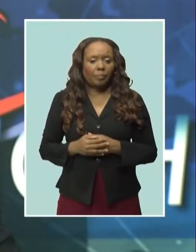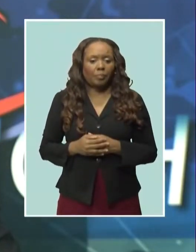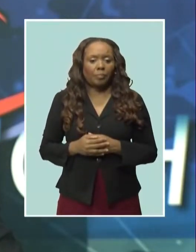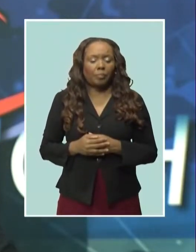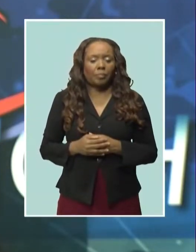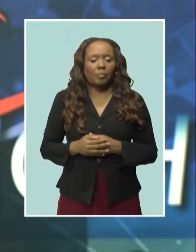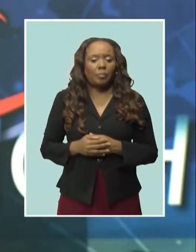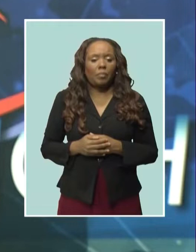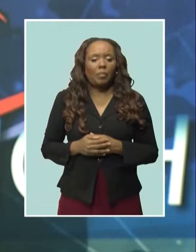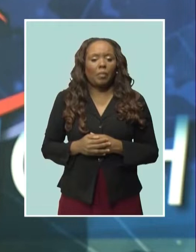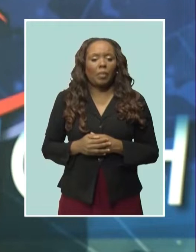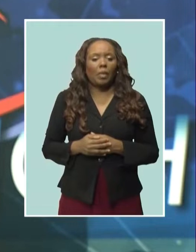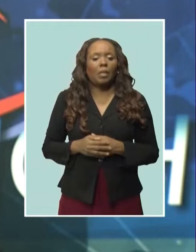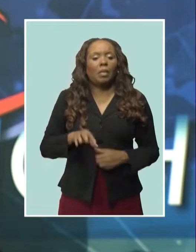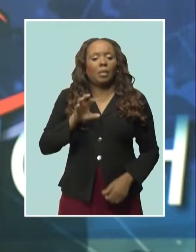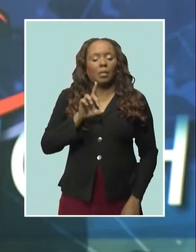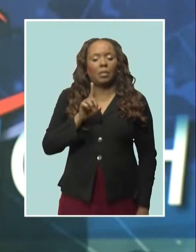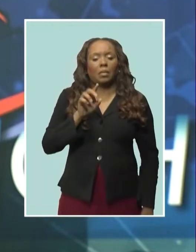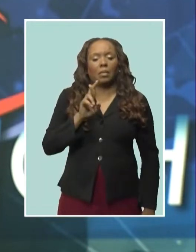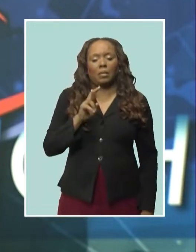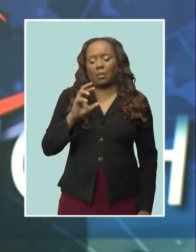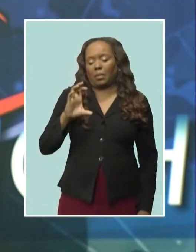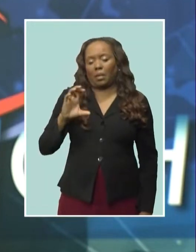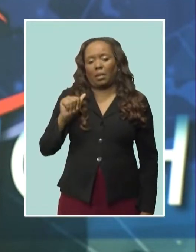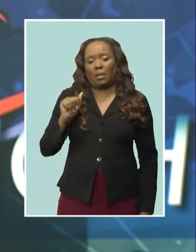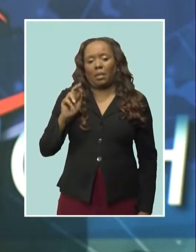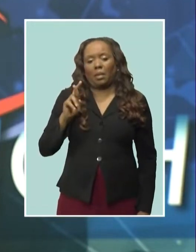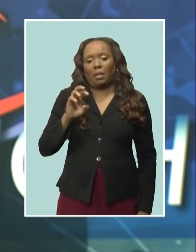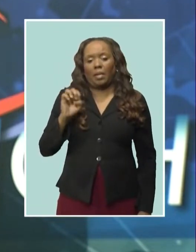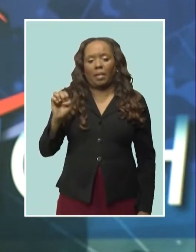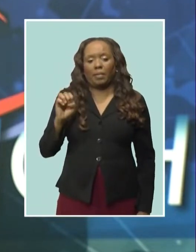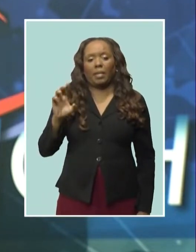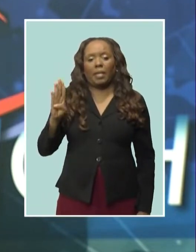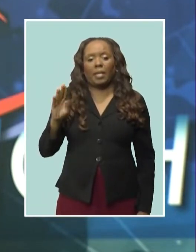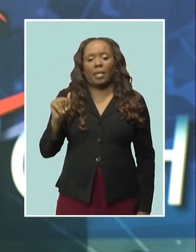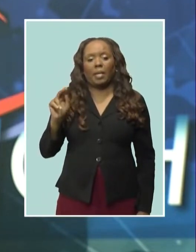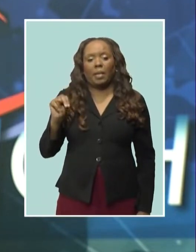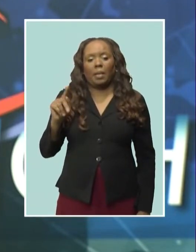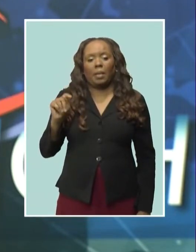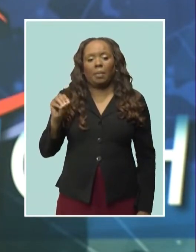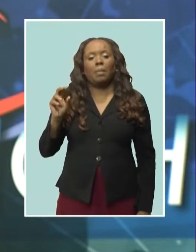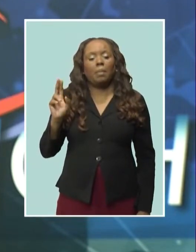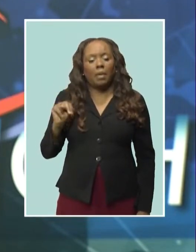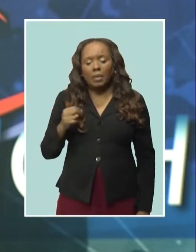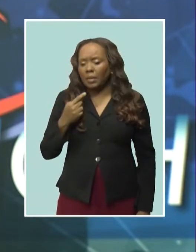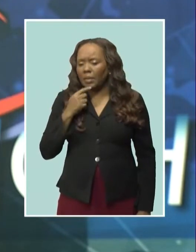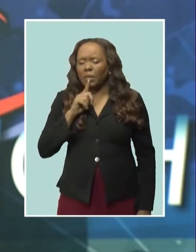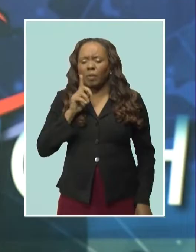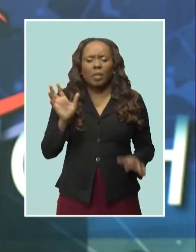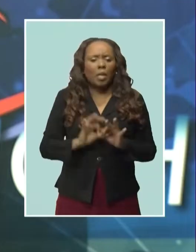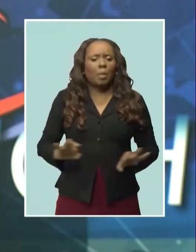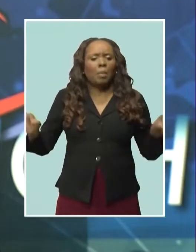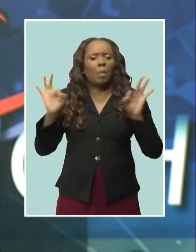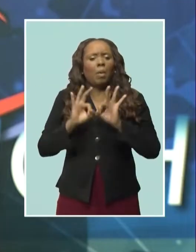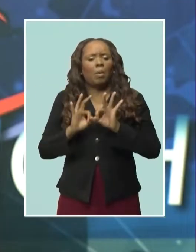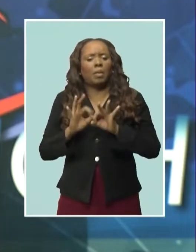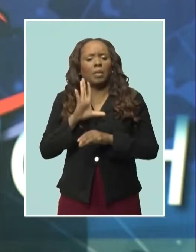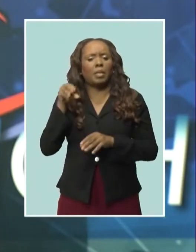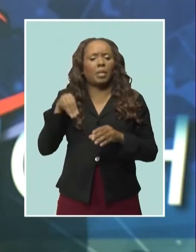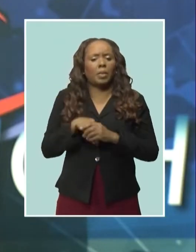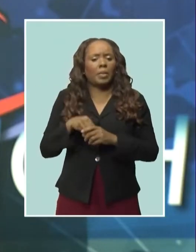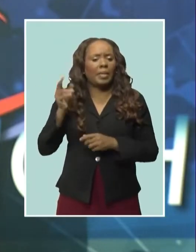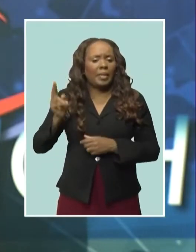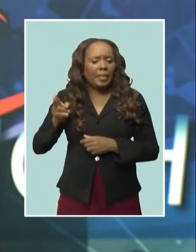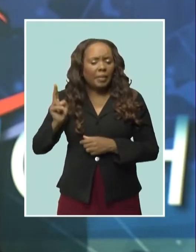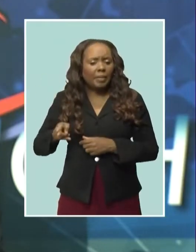Barbadian-Liberian migration, Dr. Carrie Banton, believes the time has come for history, particularly that of Liberia, to be included and include